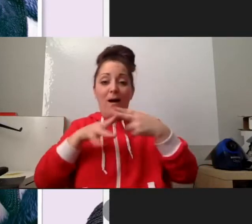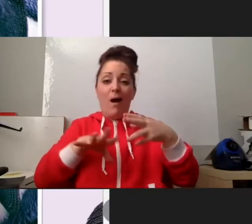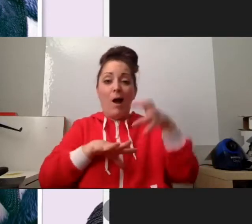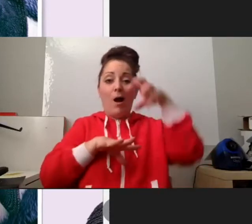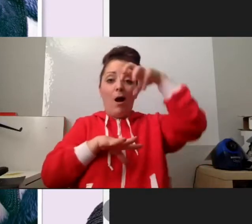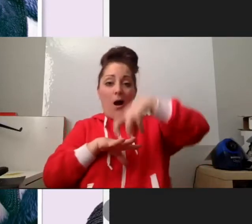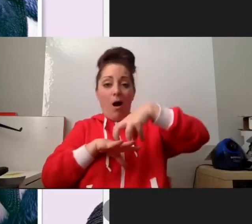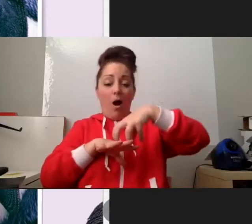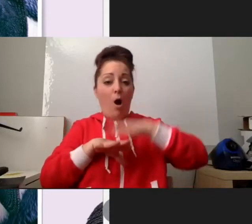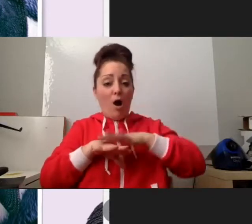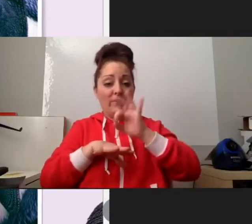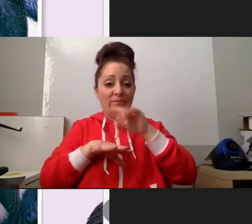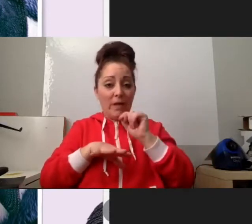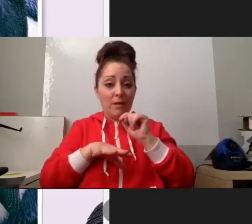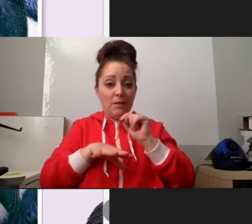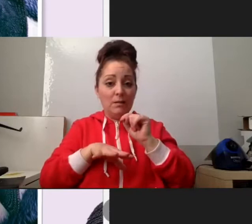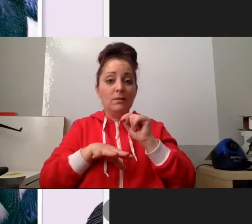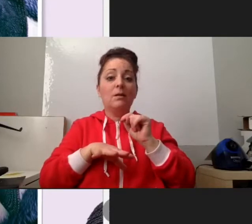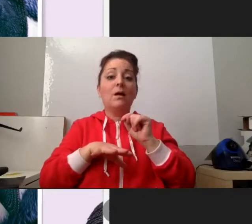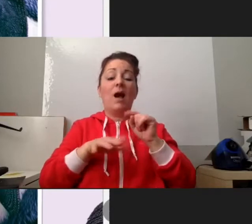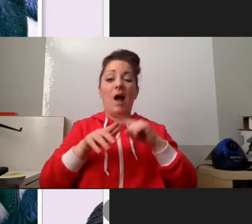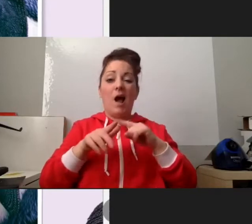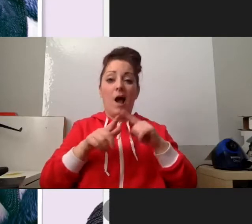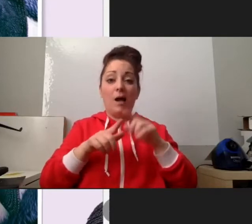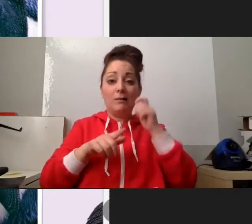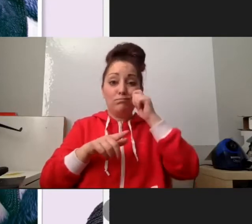And puts the baby onto his feet.